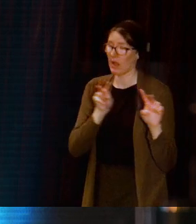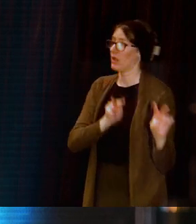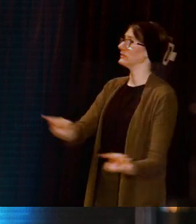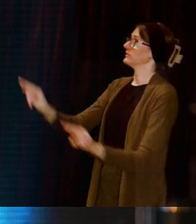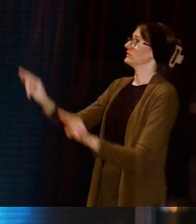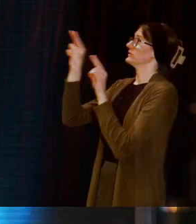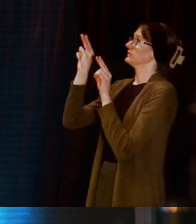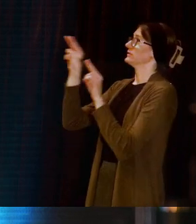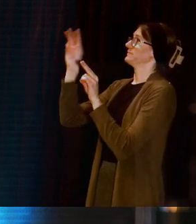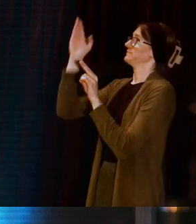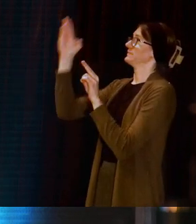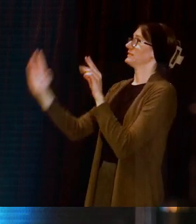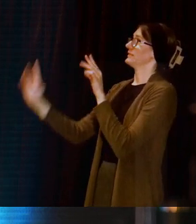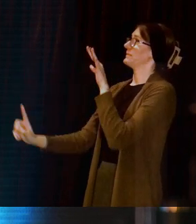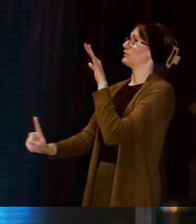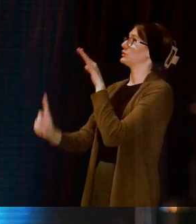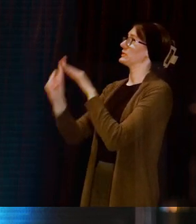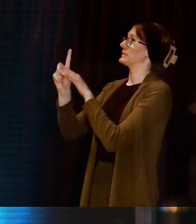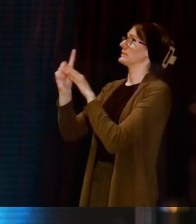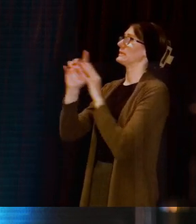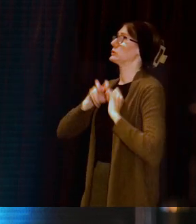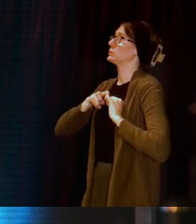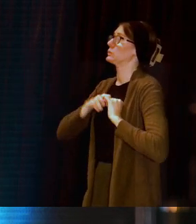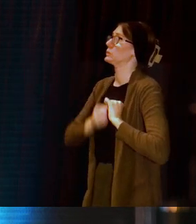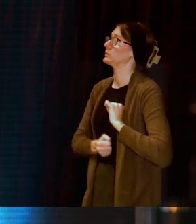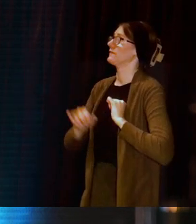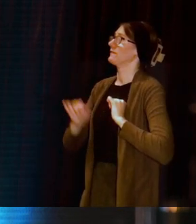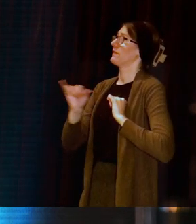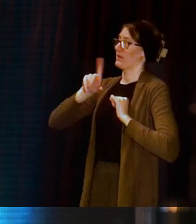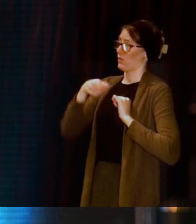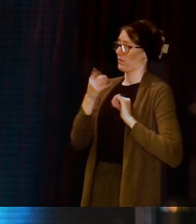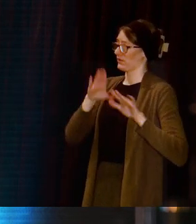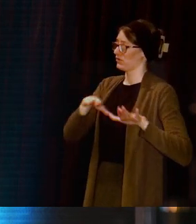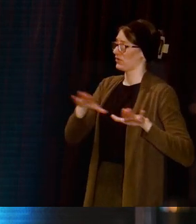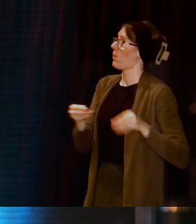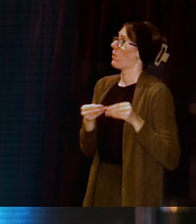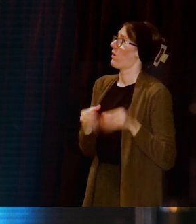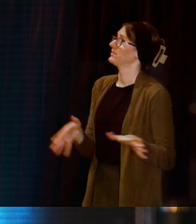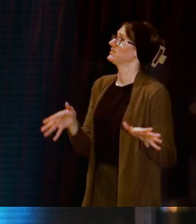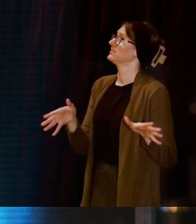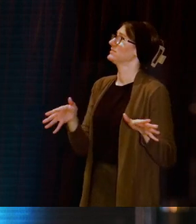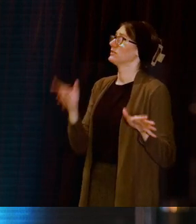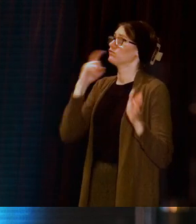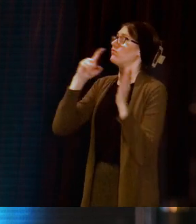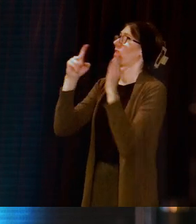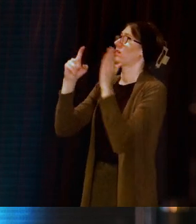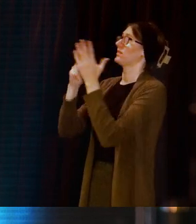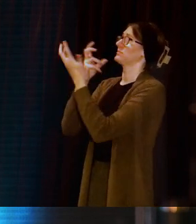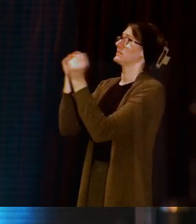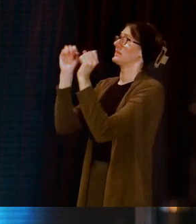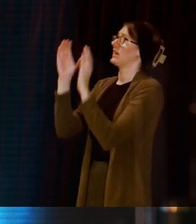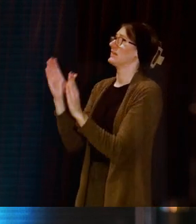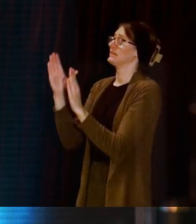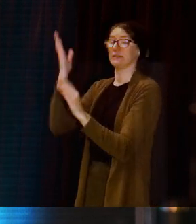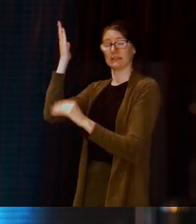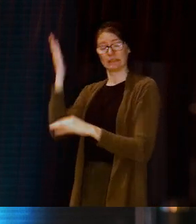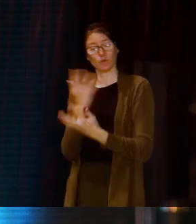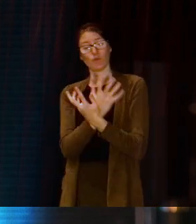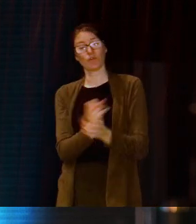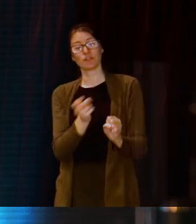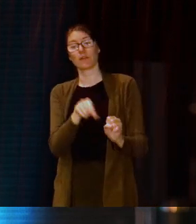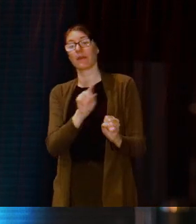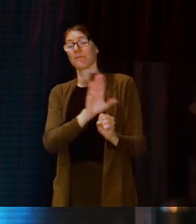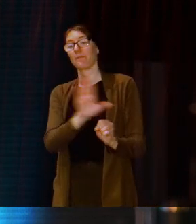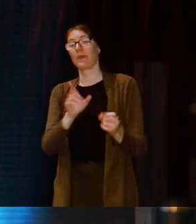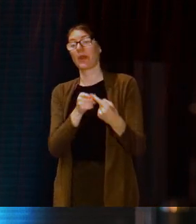they have pierced and they will grieve as for an only child having been lost. And they will recognize their Messiah, and he will rescue them from their